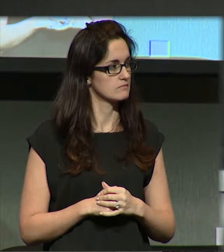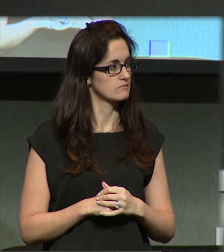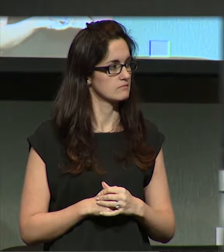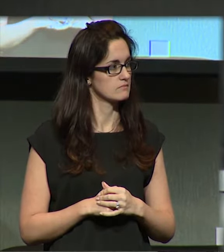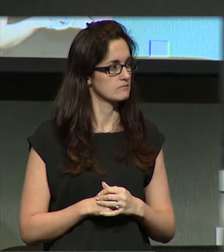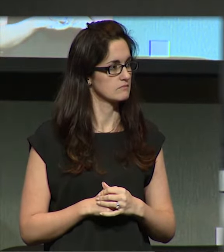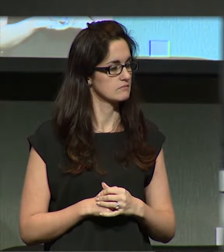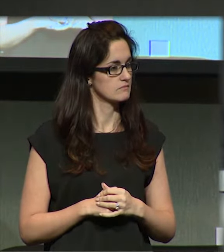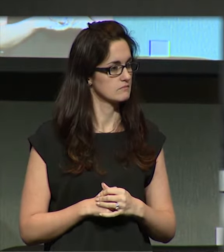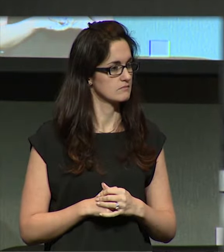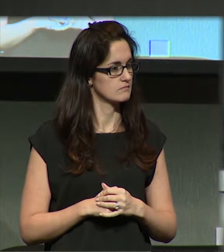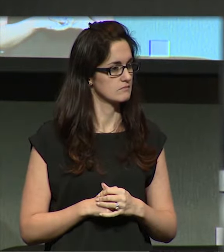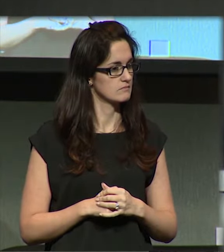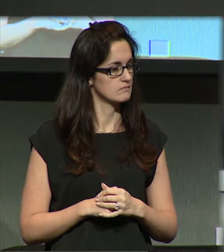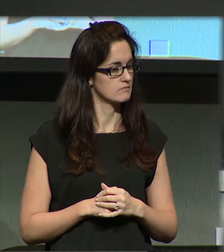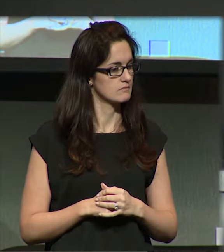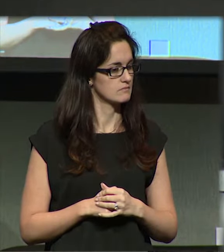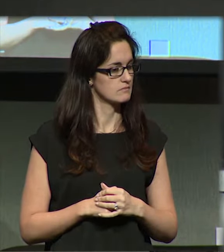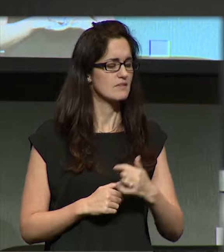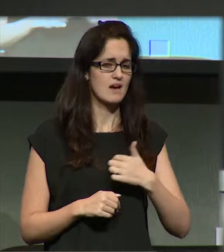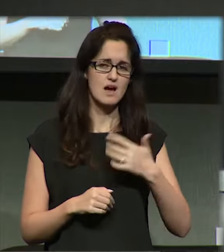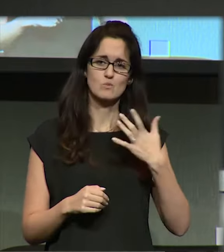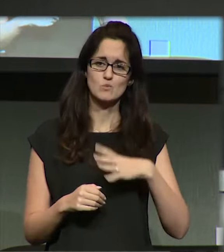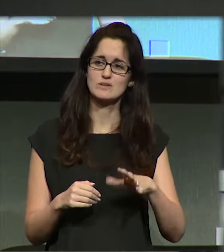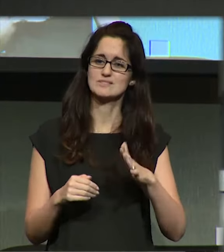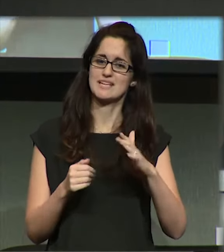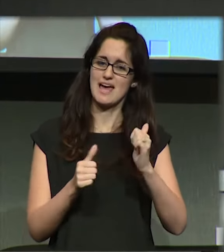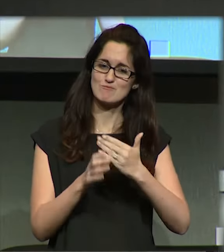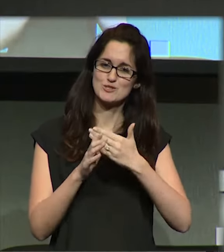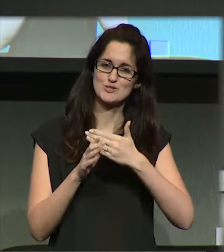I wanted them to be embraced as co-educators.